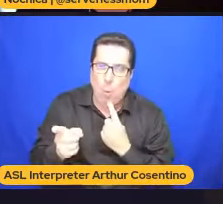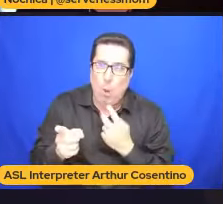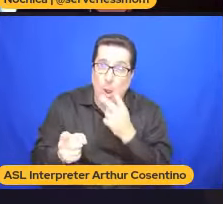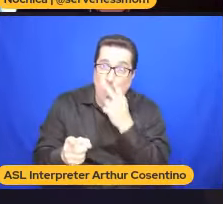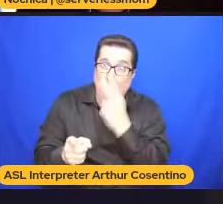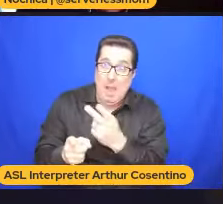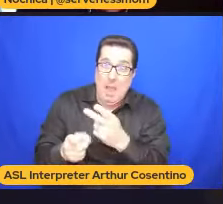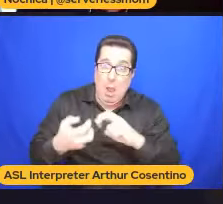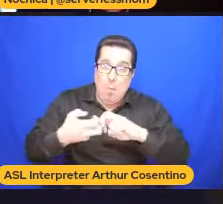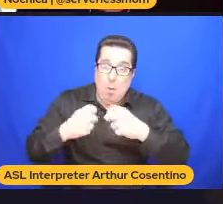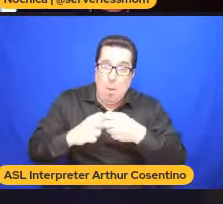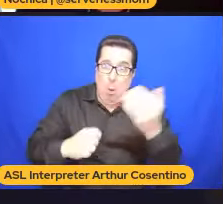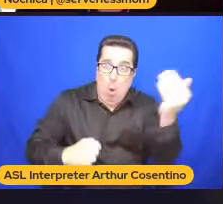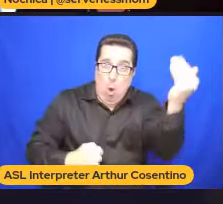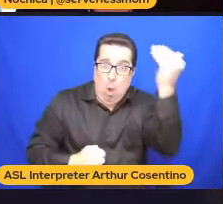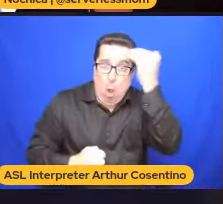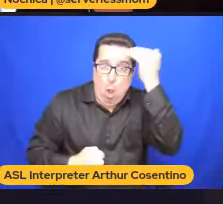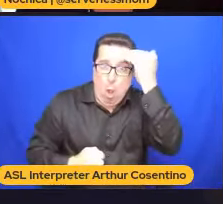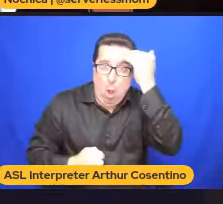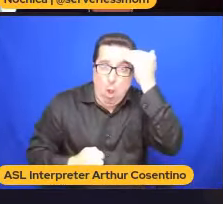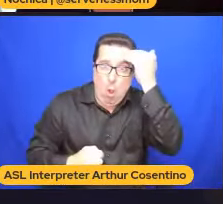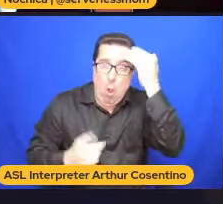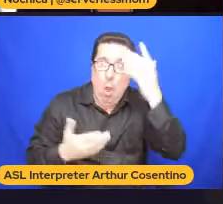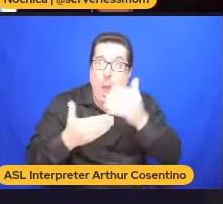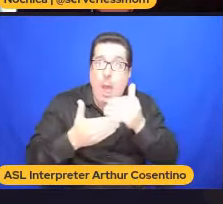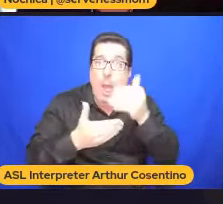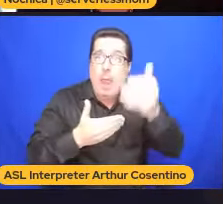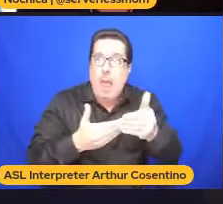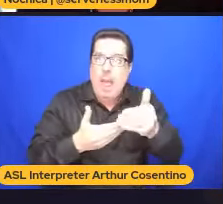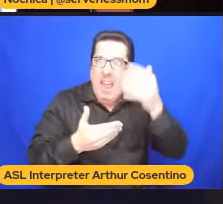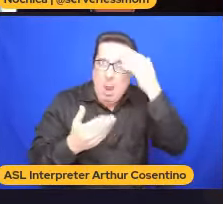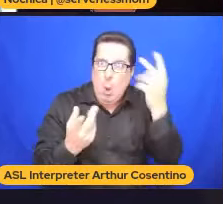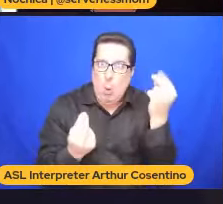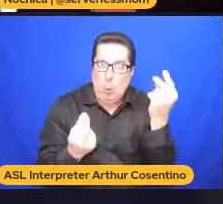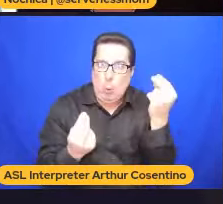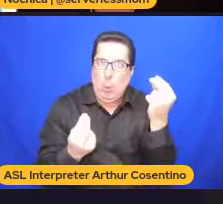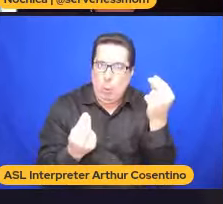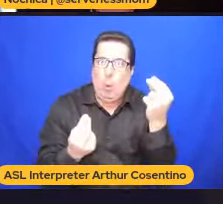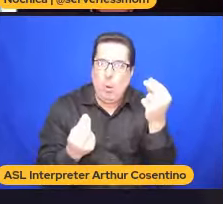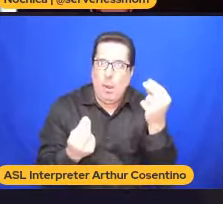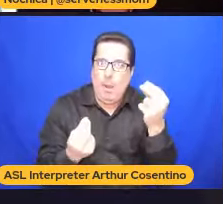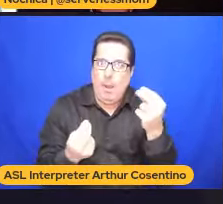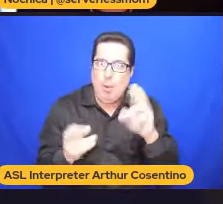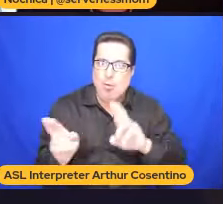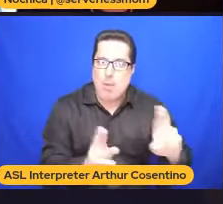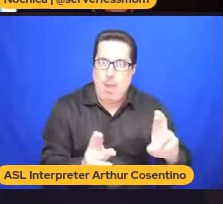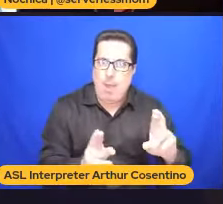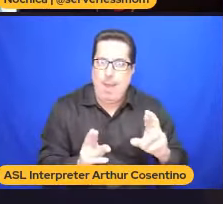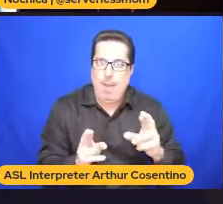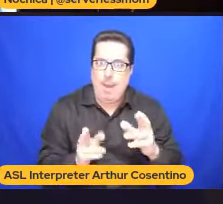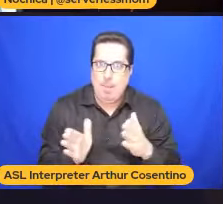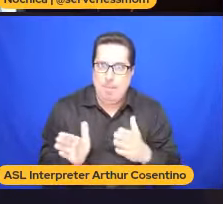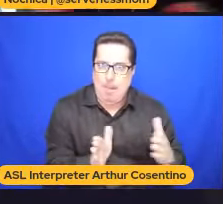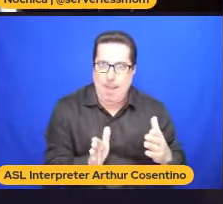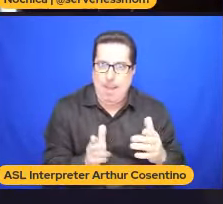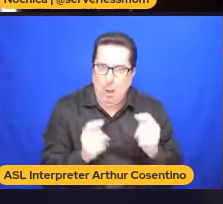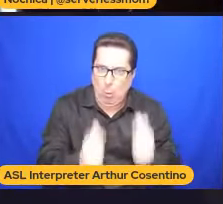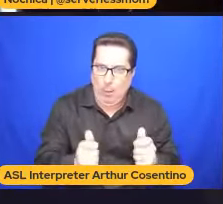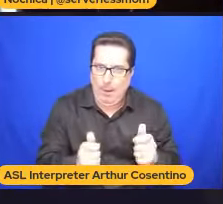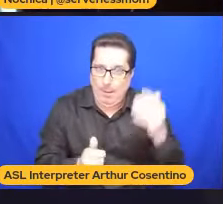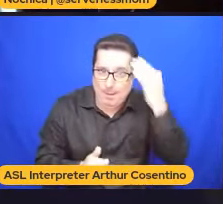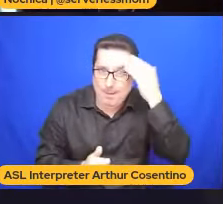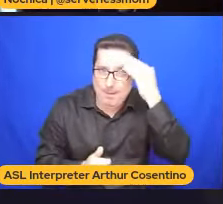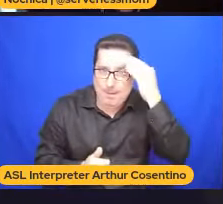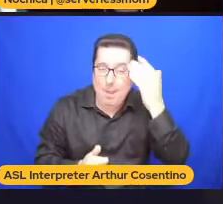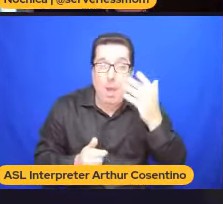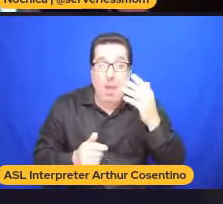to understanding what we might do next pretty quickly. And that is all that